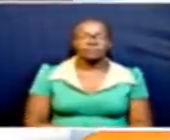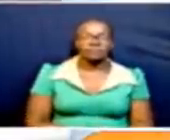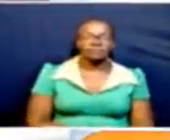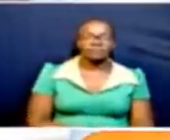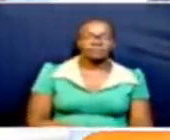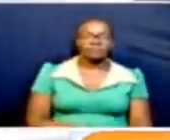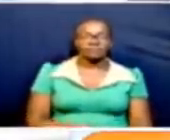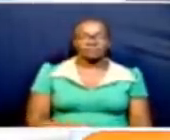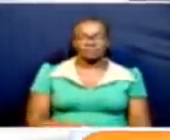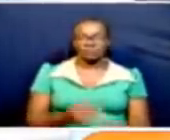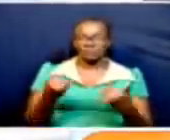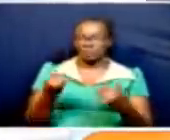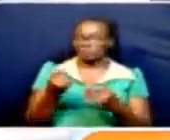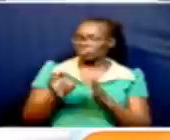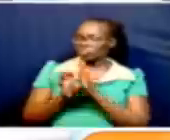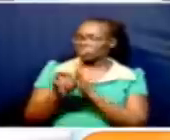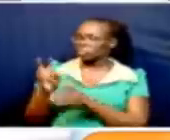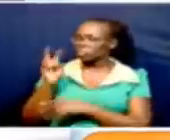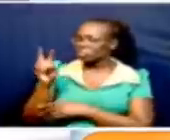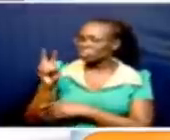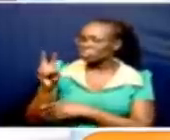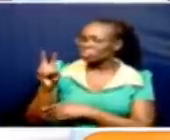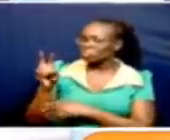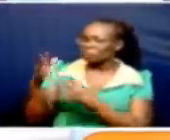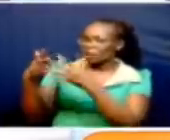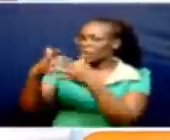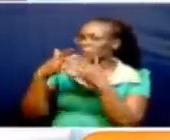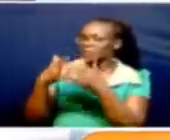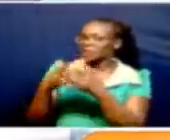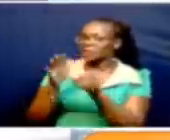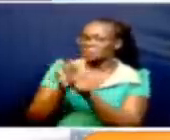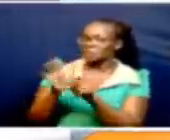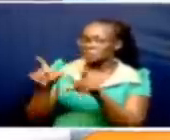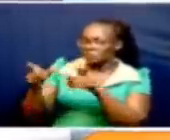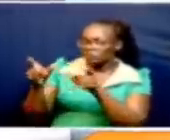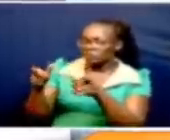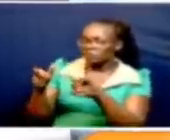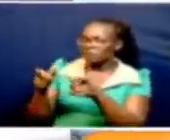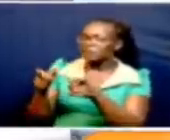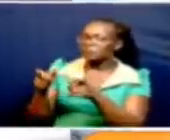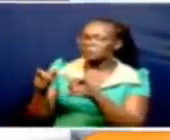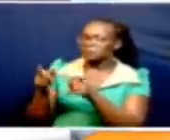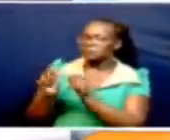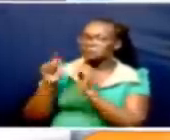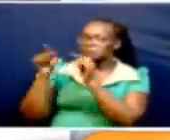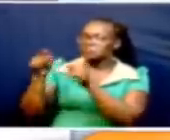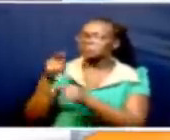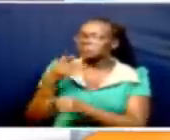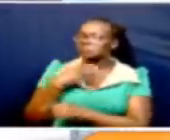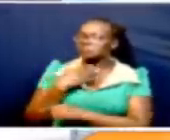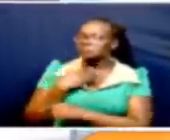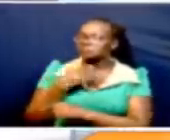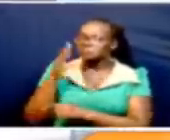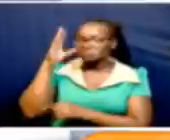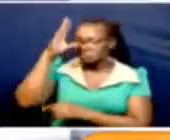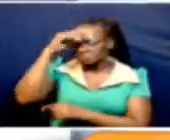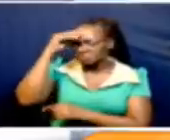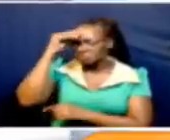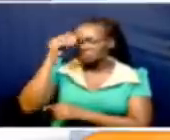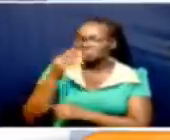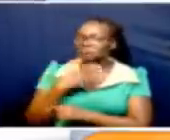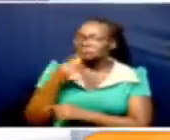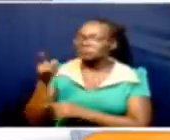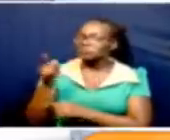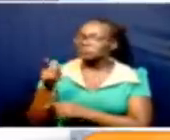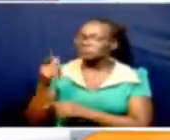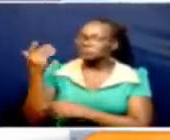America. Most of the media outlets are going for Trump all the way. They want him